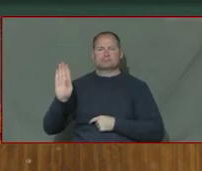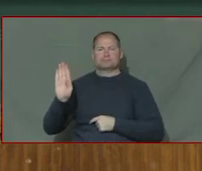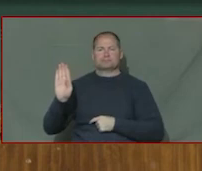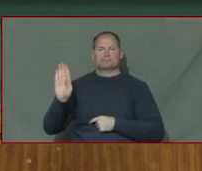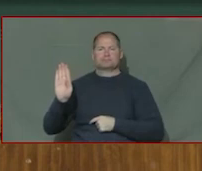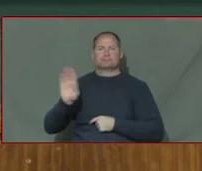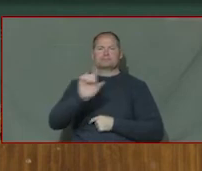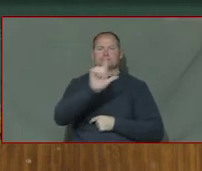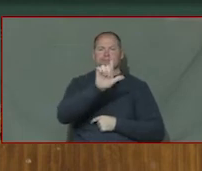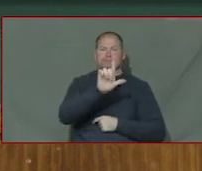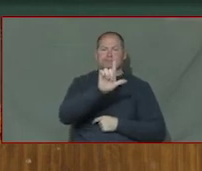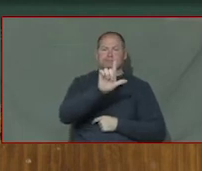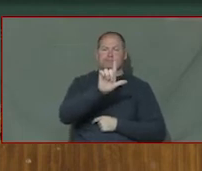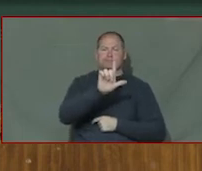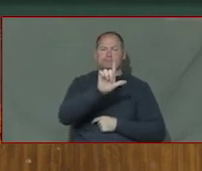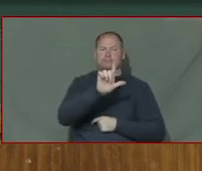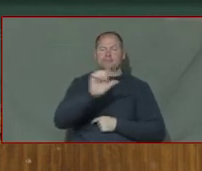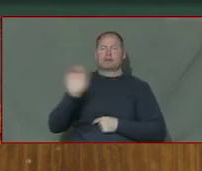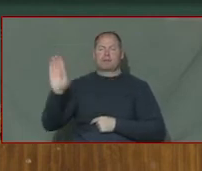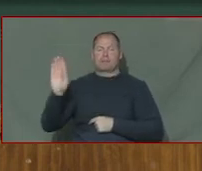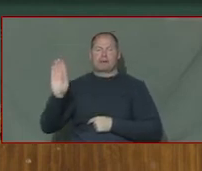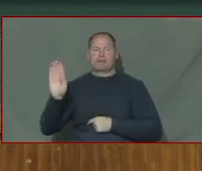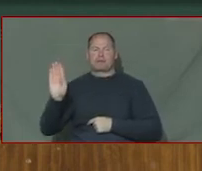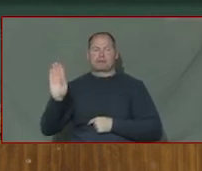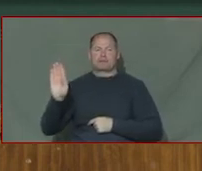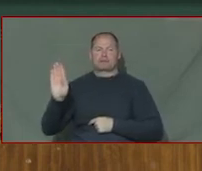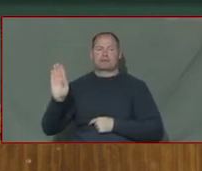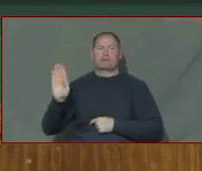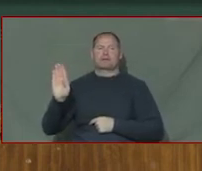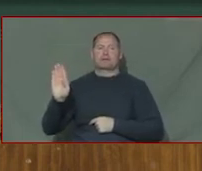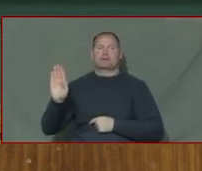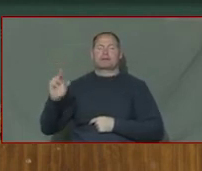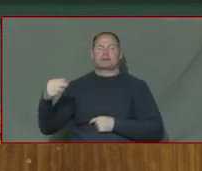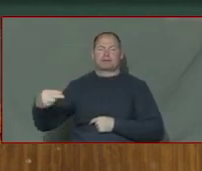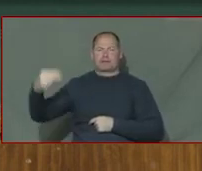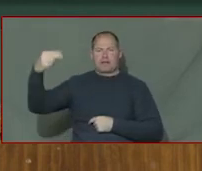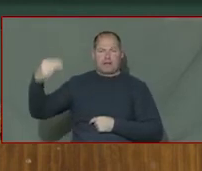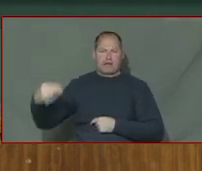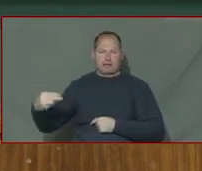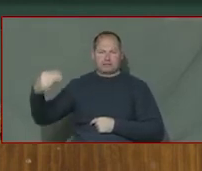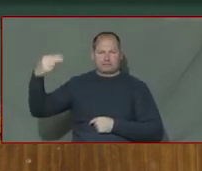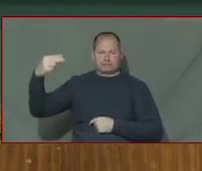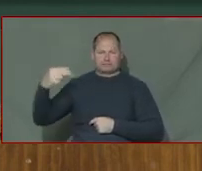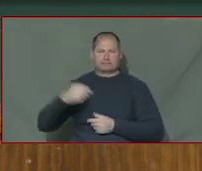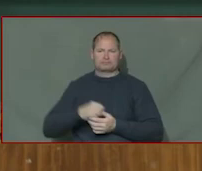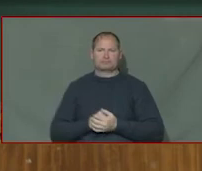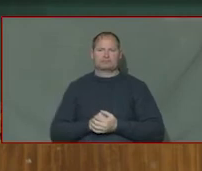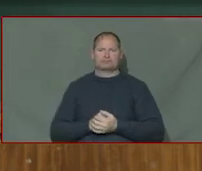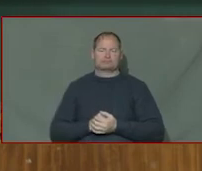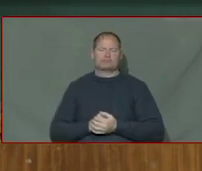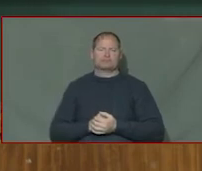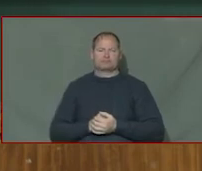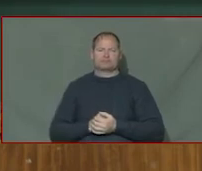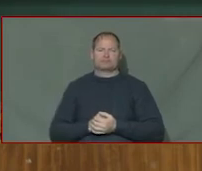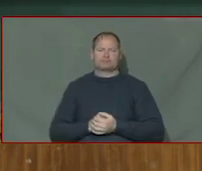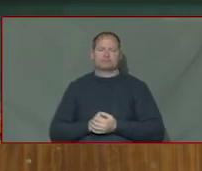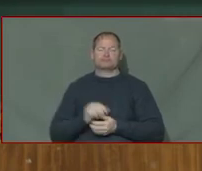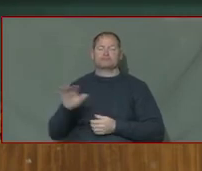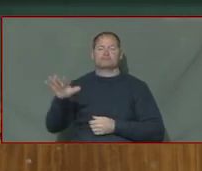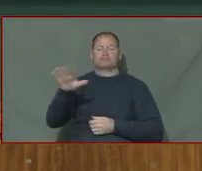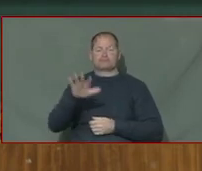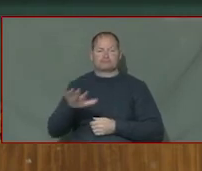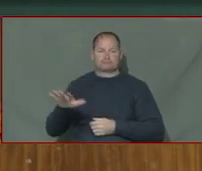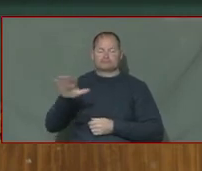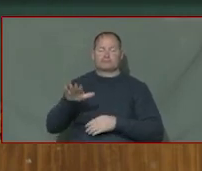the length, that is the breadth, and this here is the height. Correct. So it is the area of